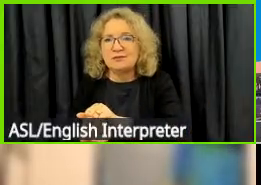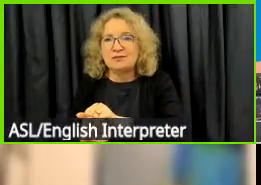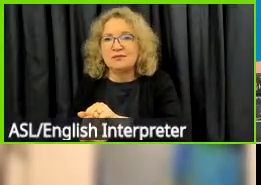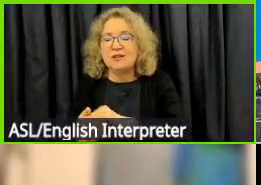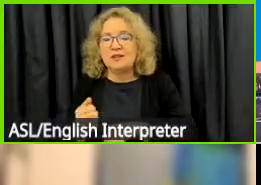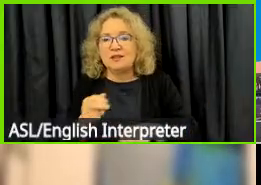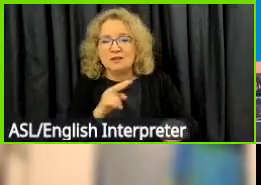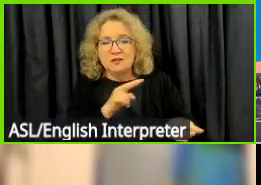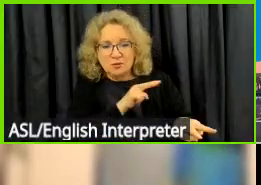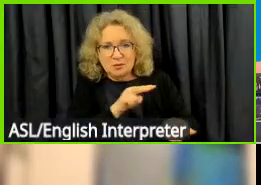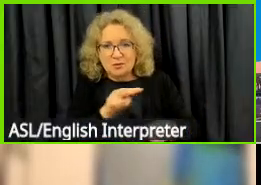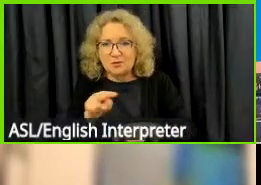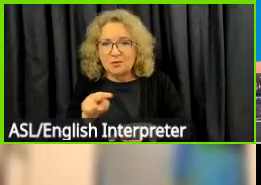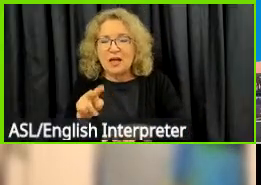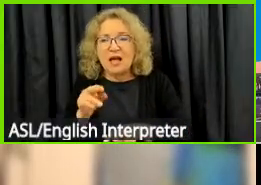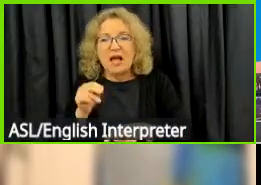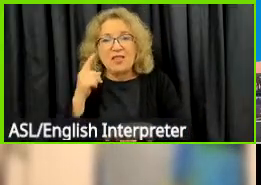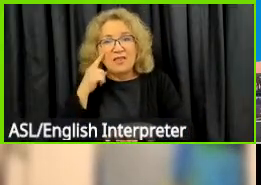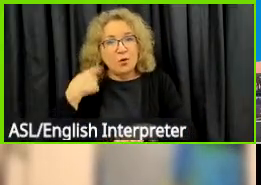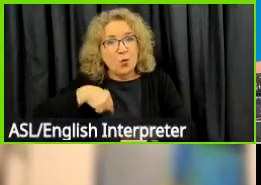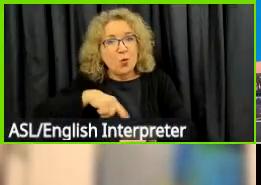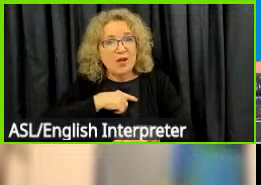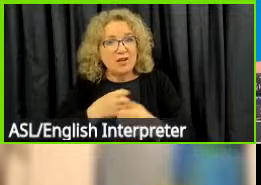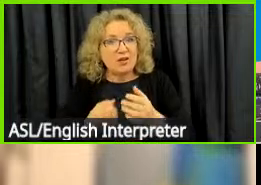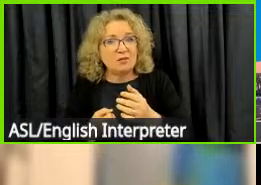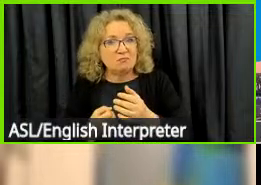we've grown a lot,